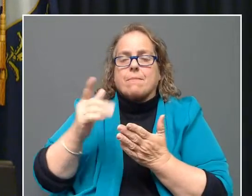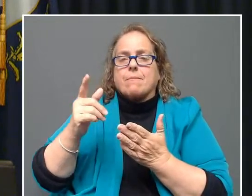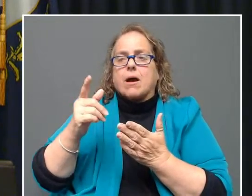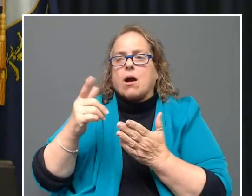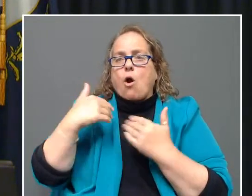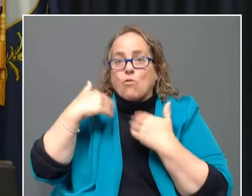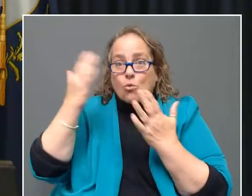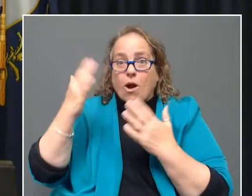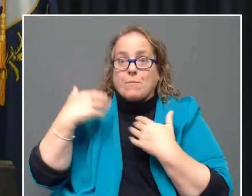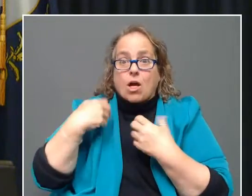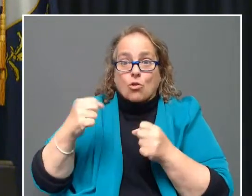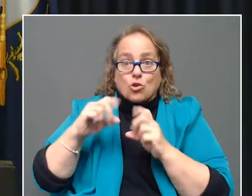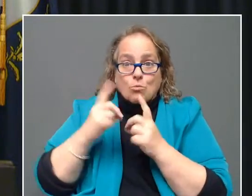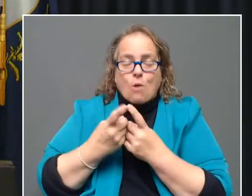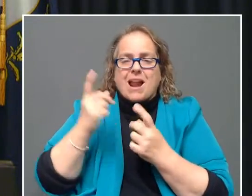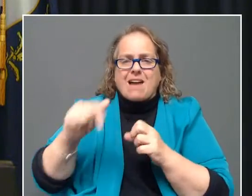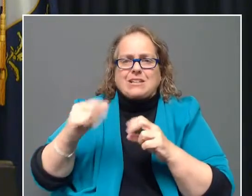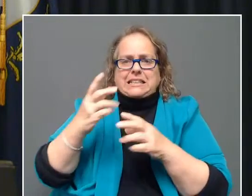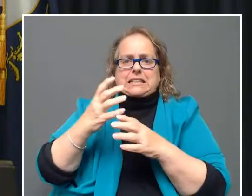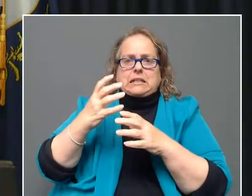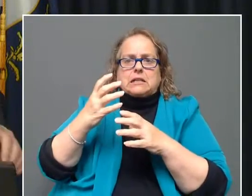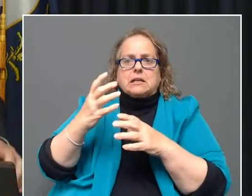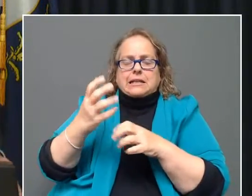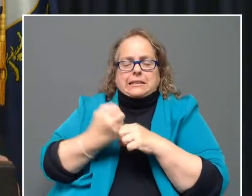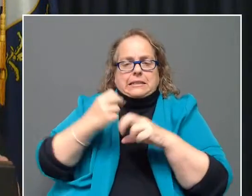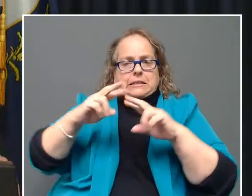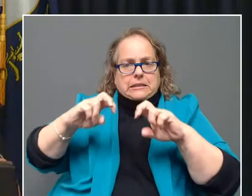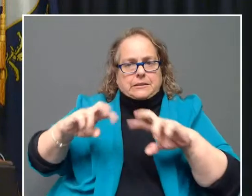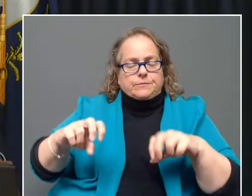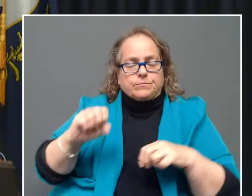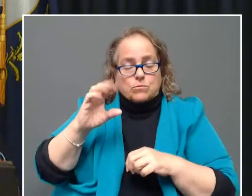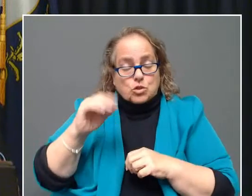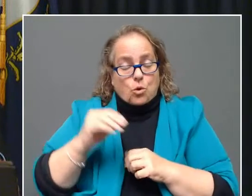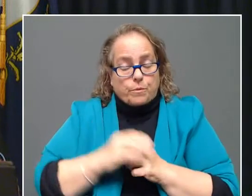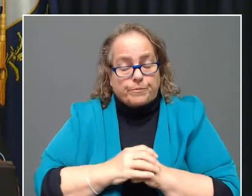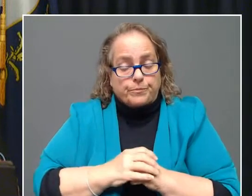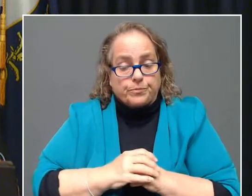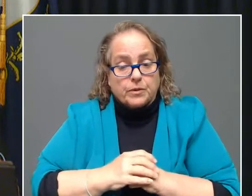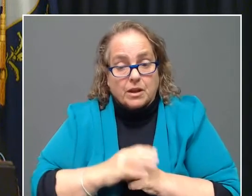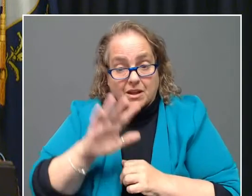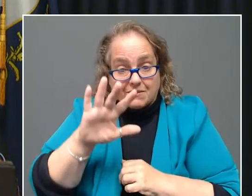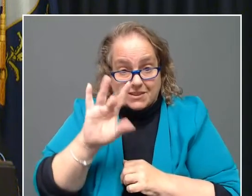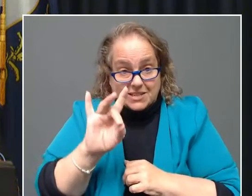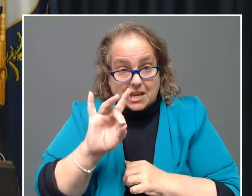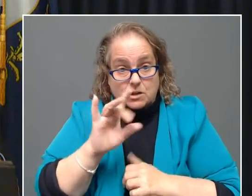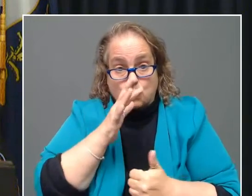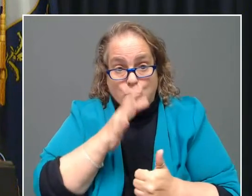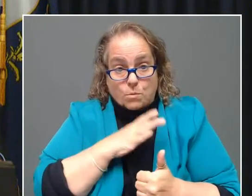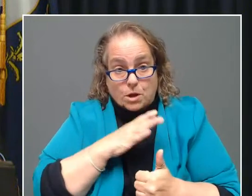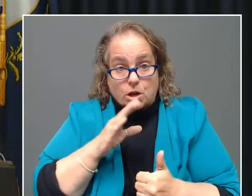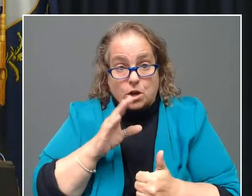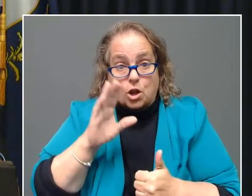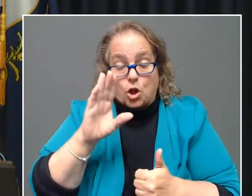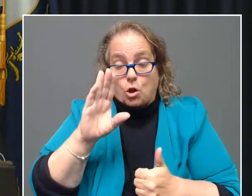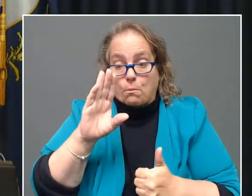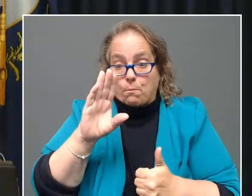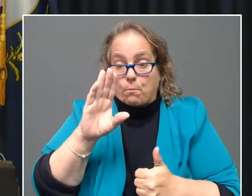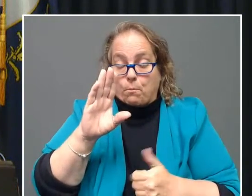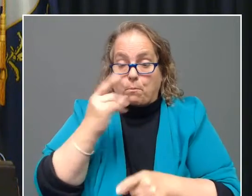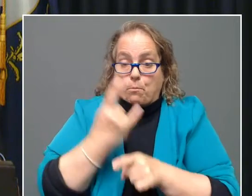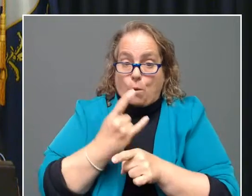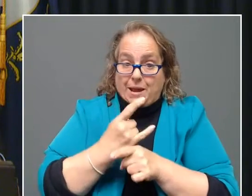This is when they get them in. So, 58-year-old woman in Bourbon County, we lost.